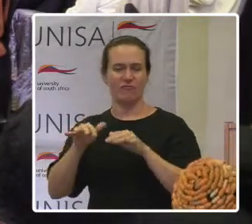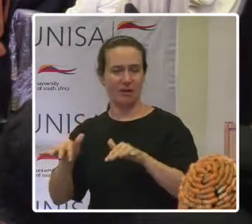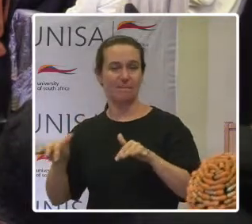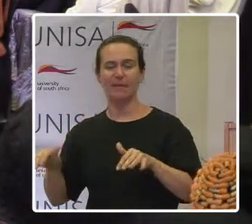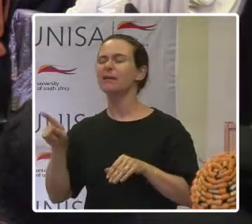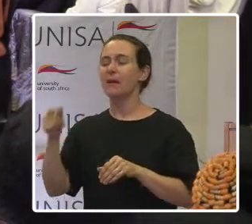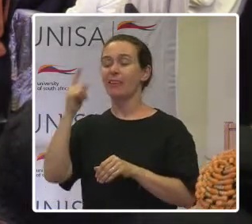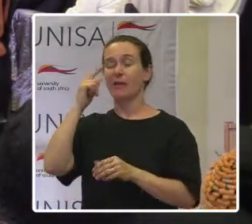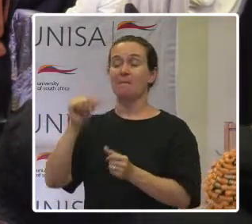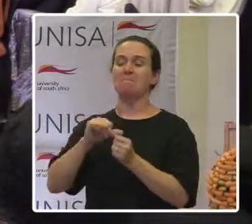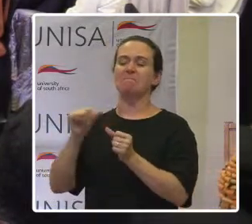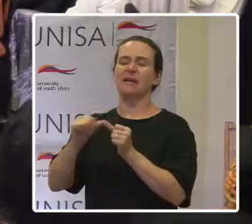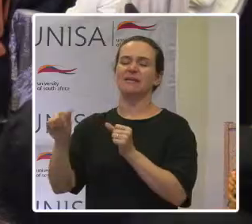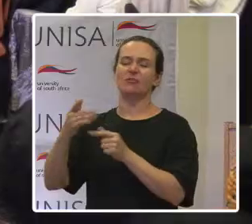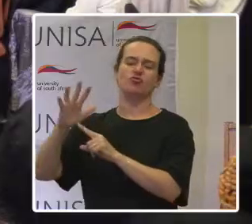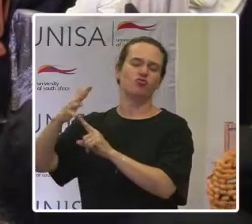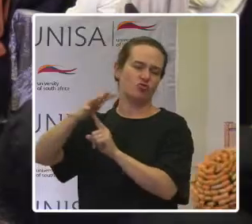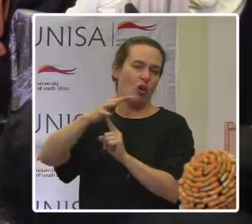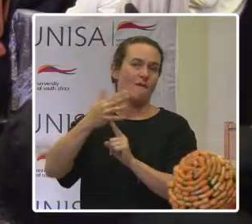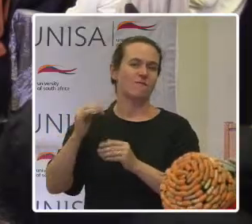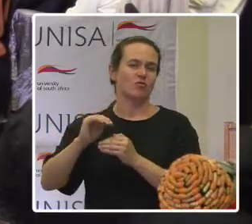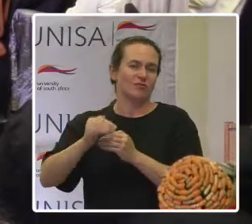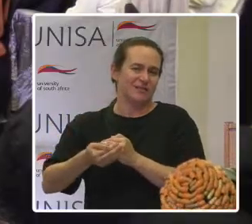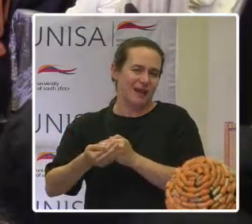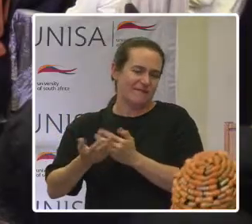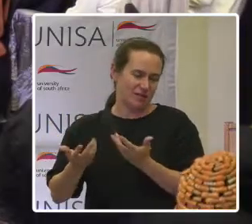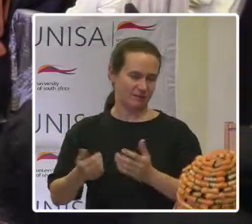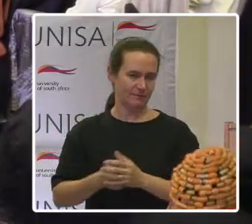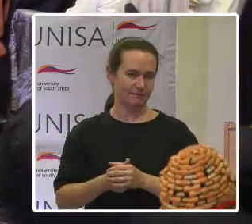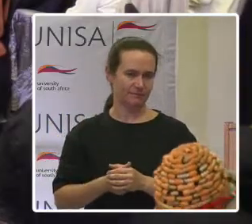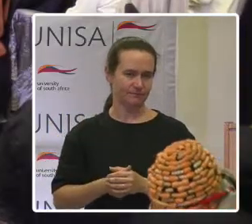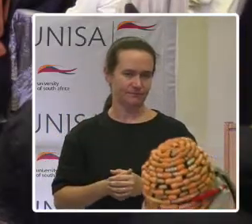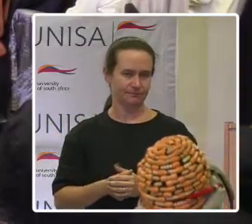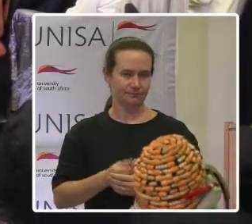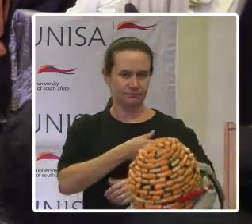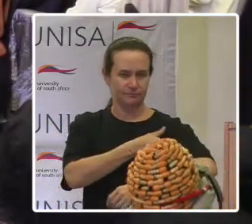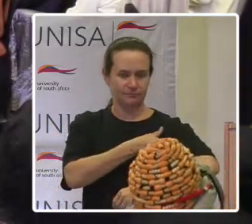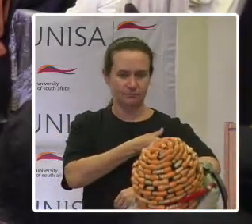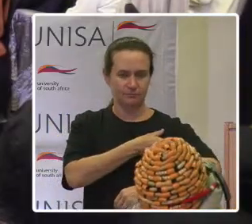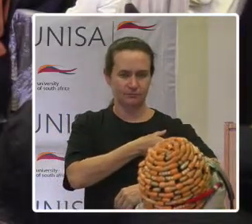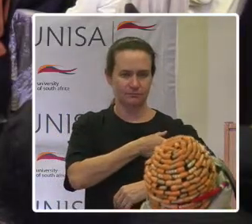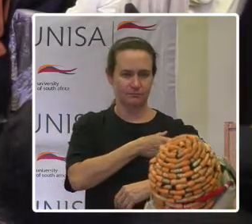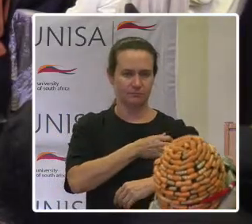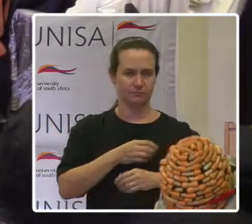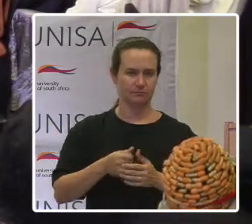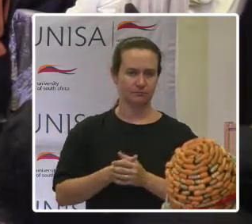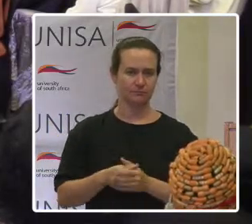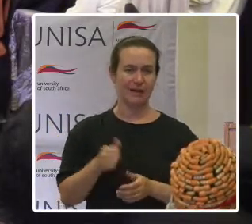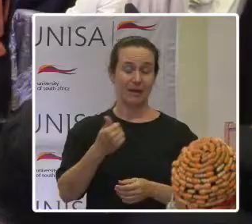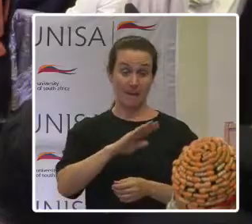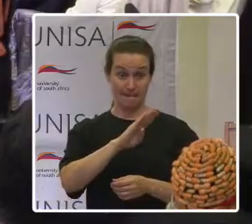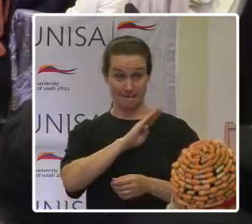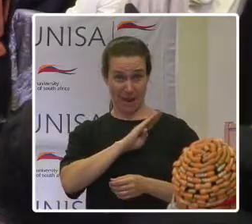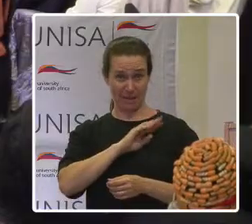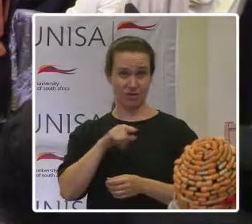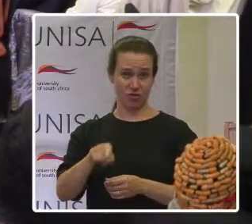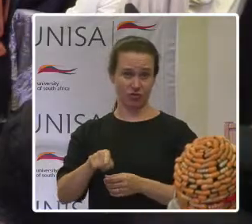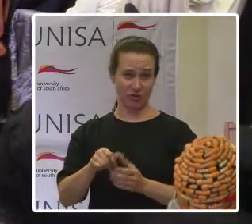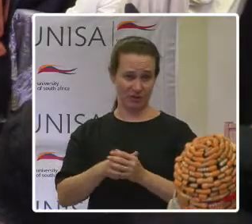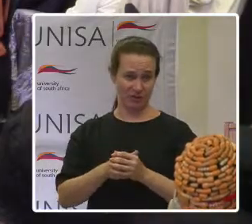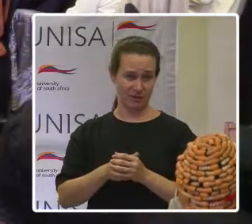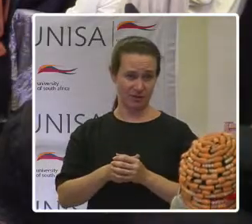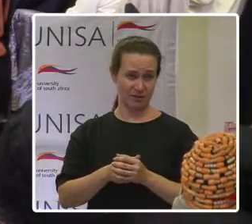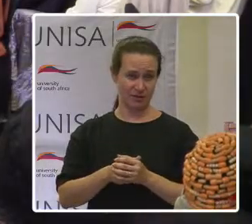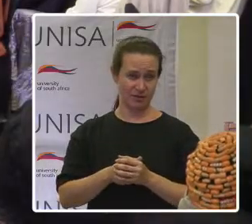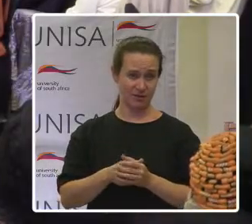drone for safety and security. My amen. In the military, that's who we call you, Captain. We